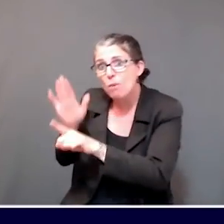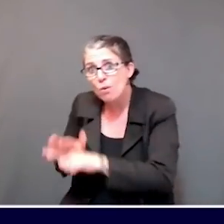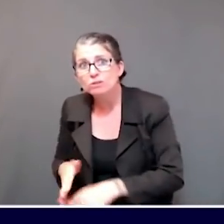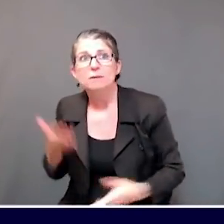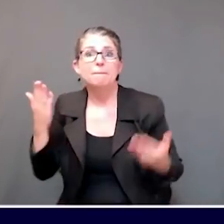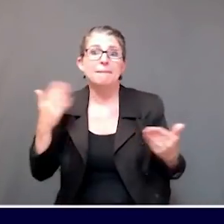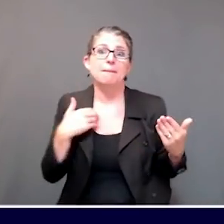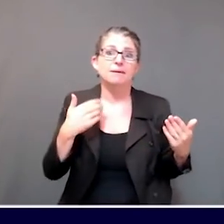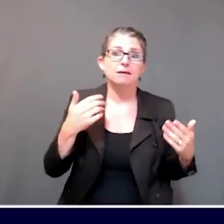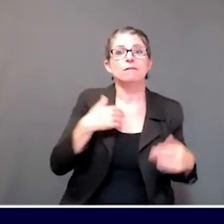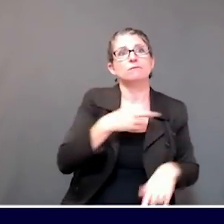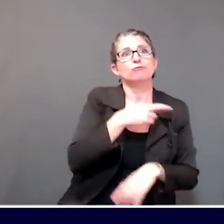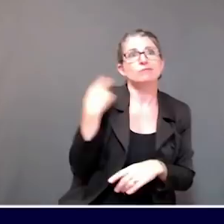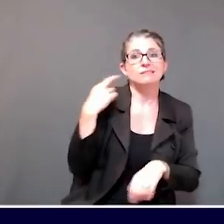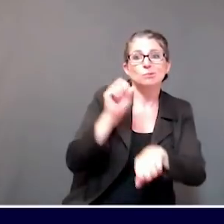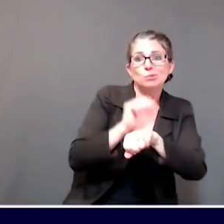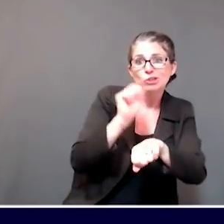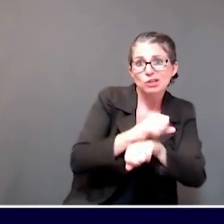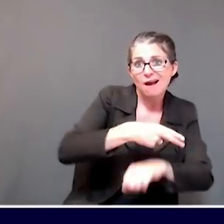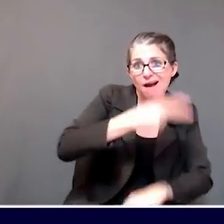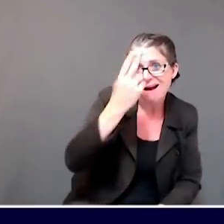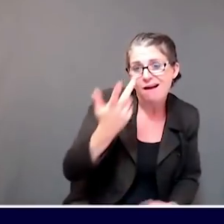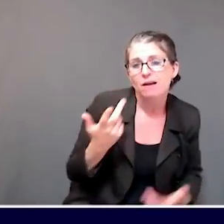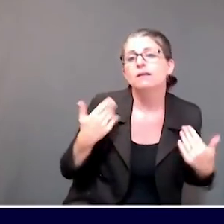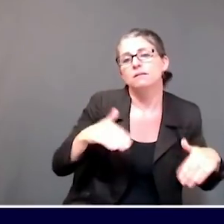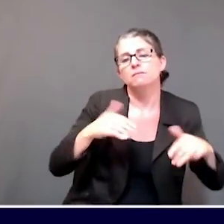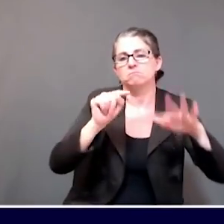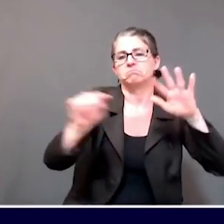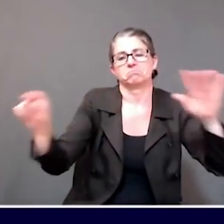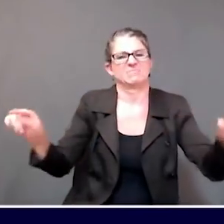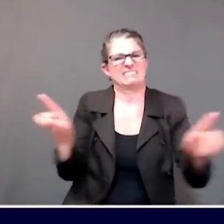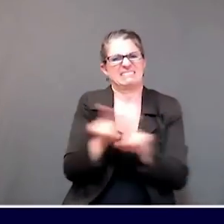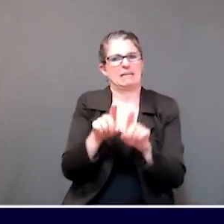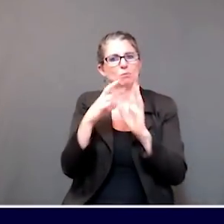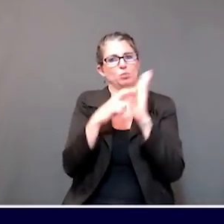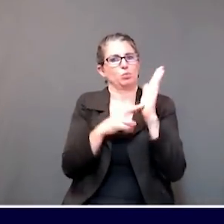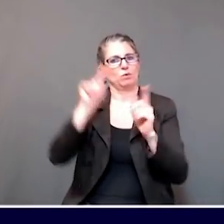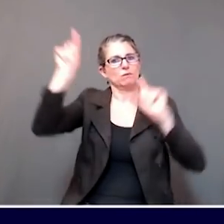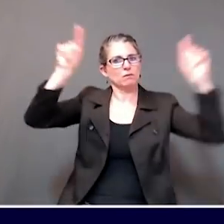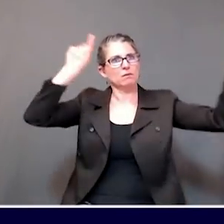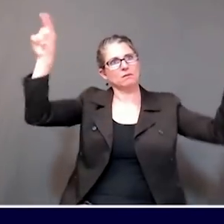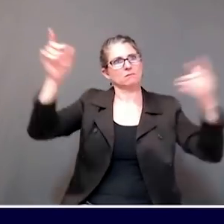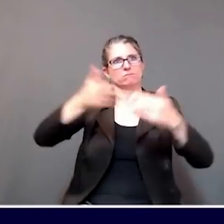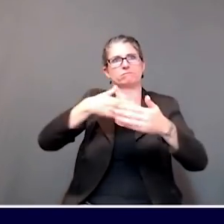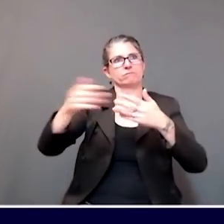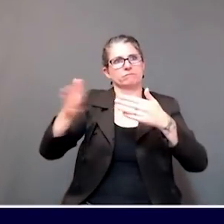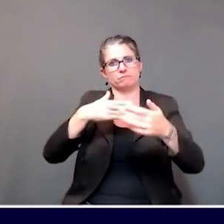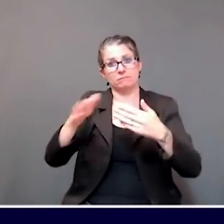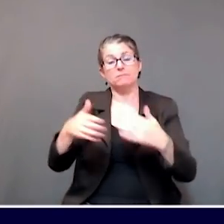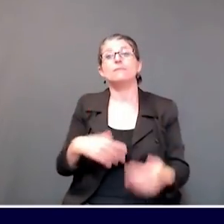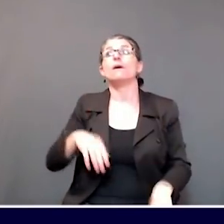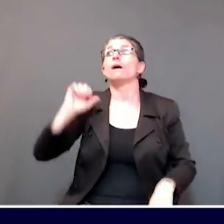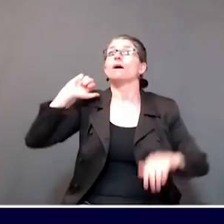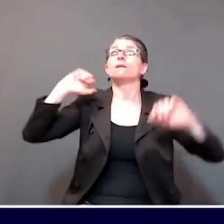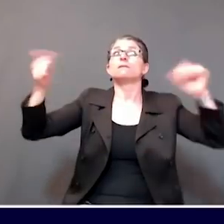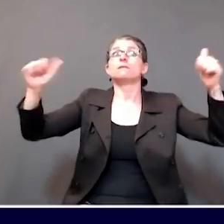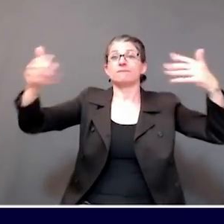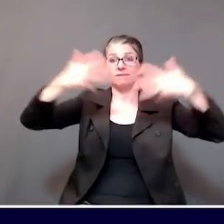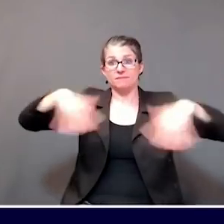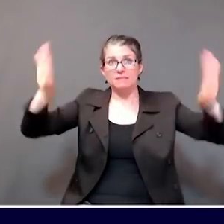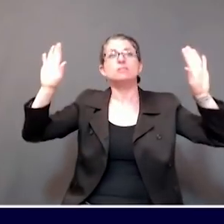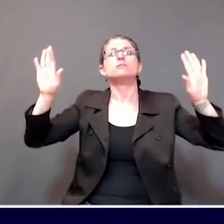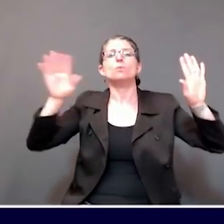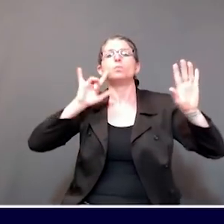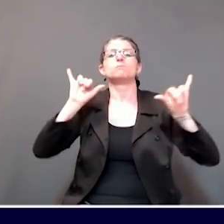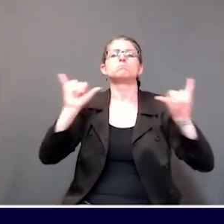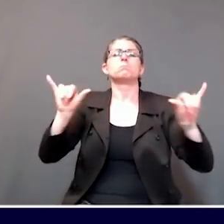revisit that once these sites are up, operational, and we can see what the fall looks like. I'll add on top of that, Charlie, that the